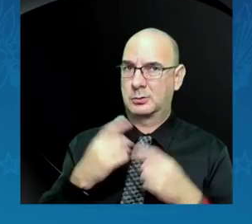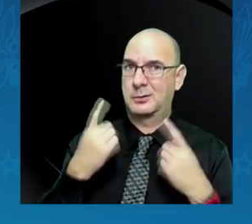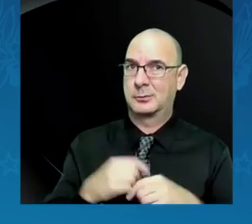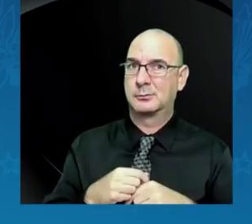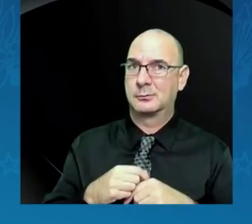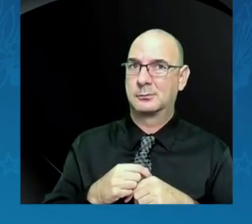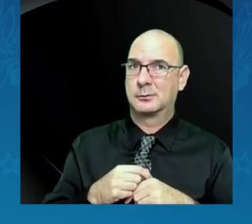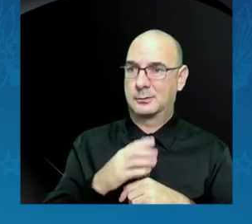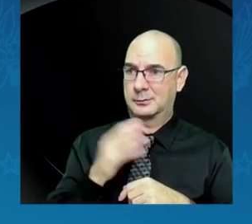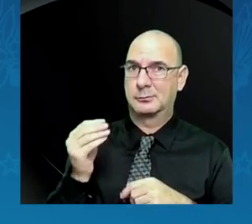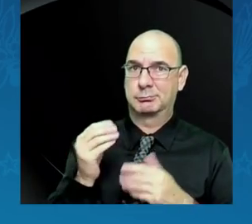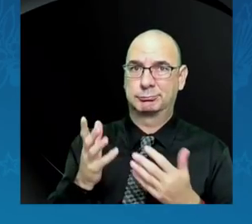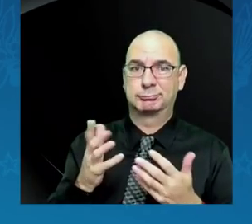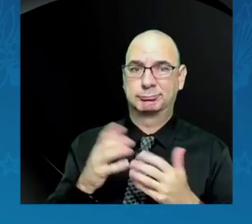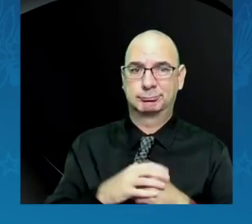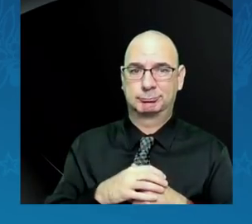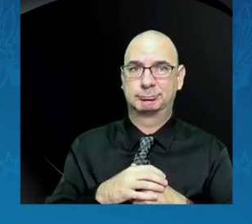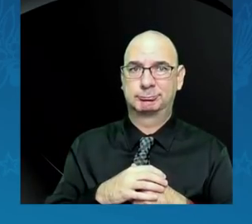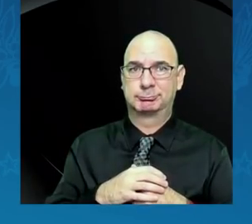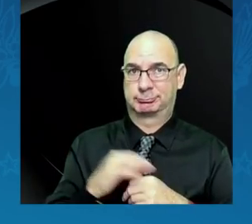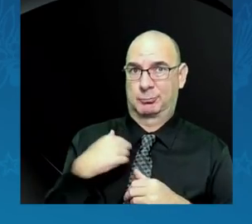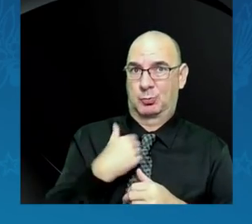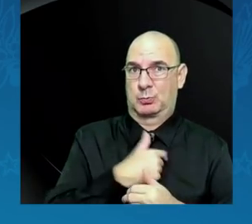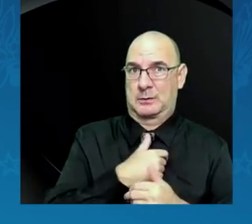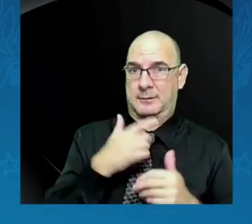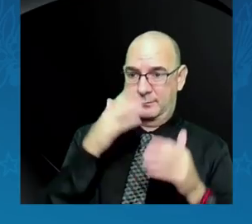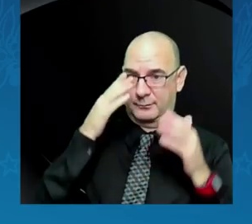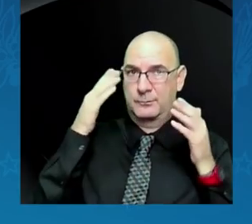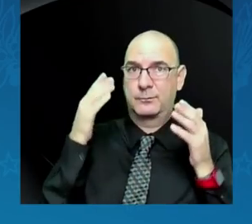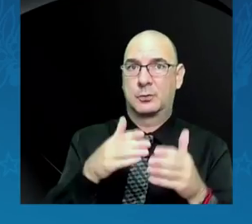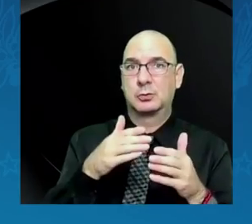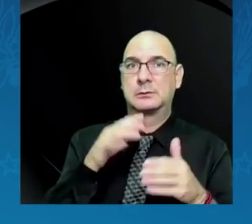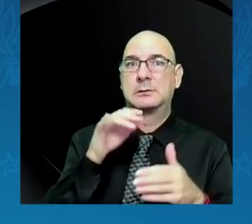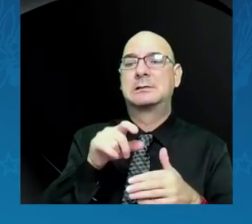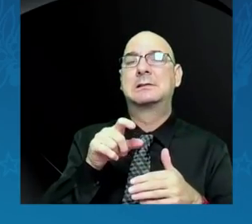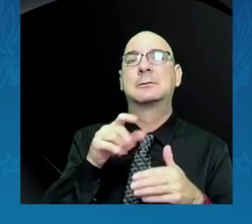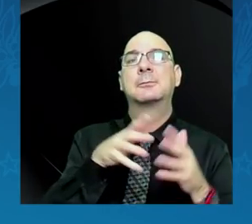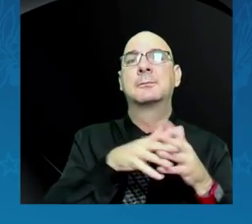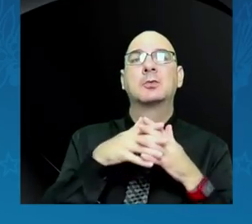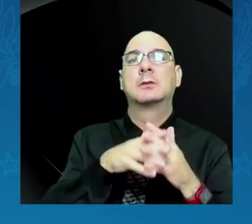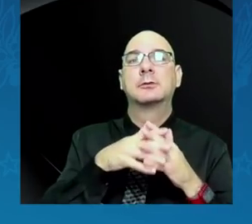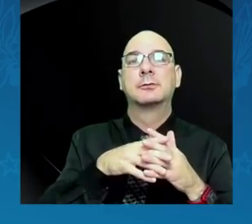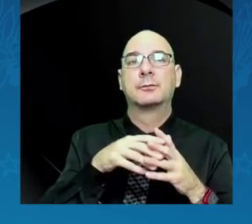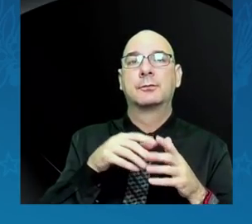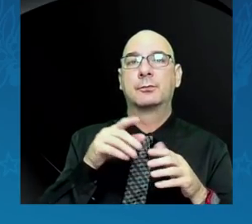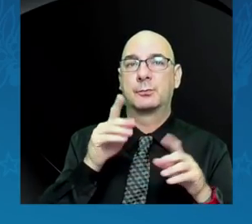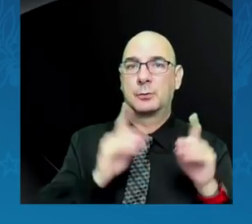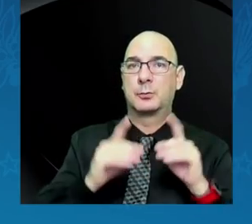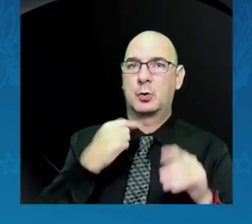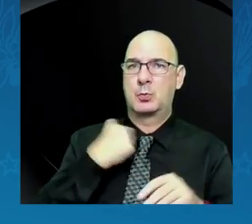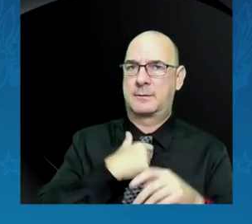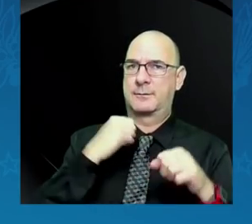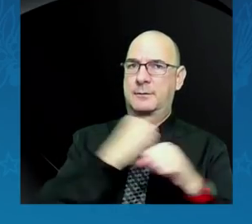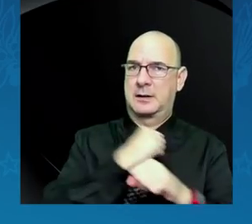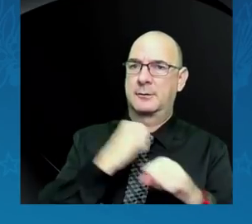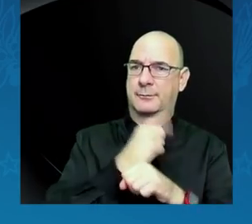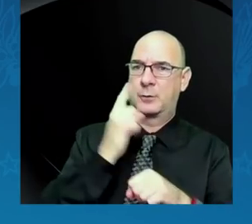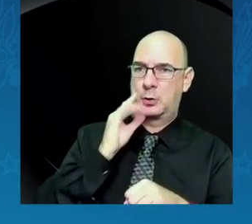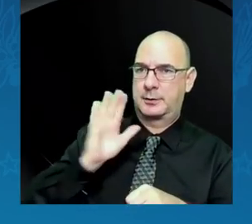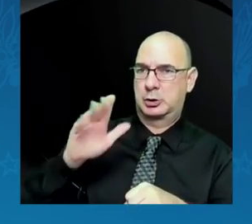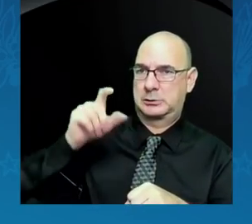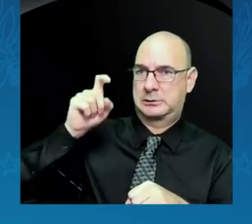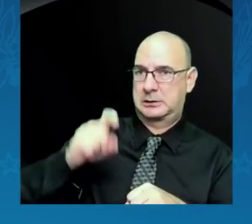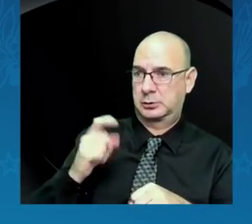we focus on the needs of the American people, we are fighting for their needs, which is why we were able